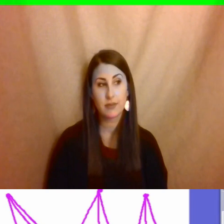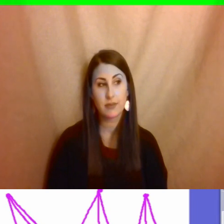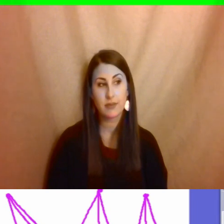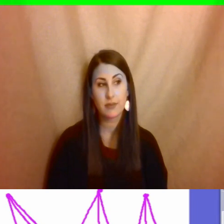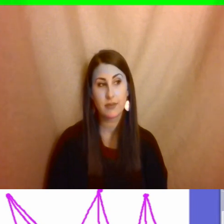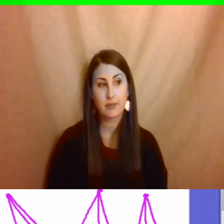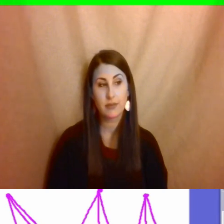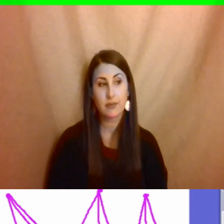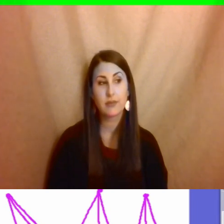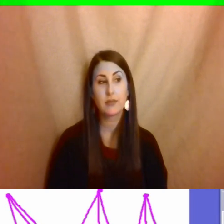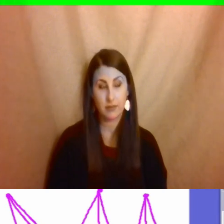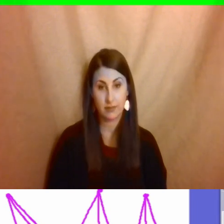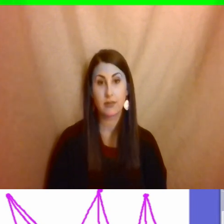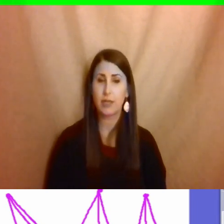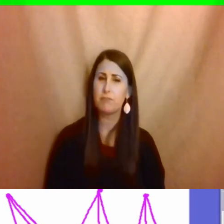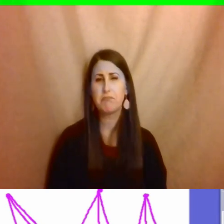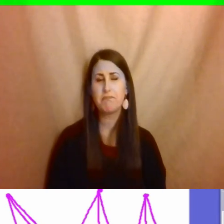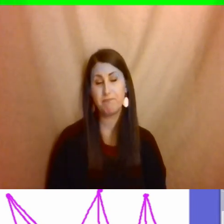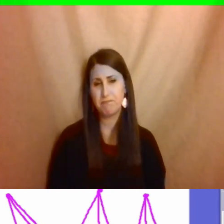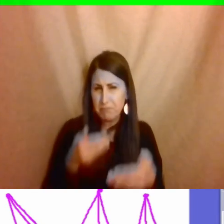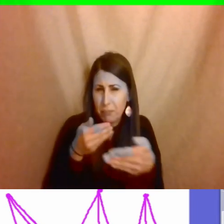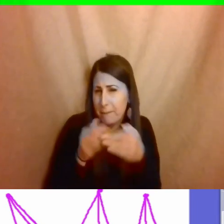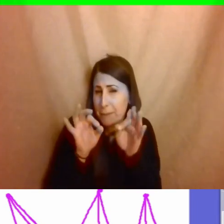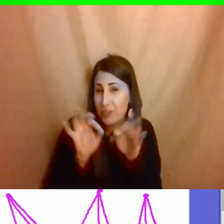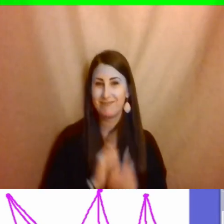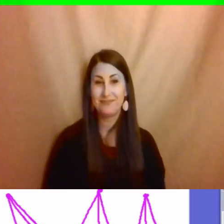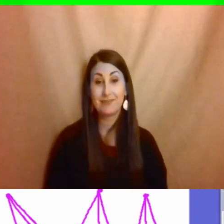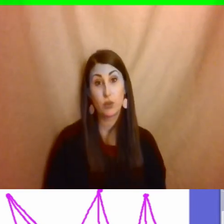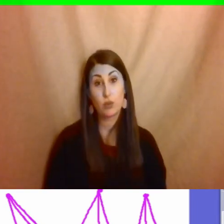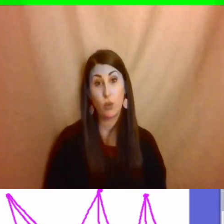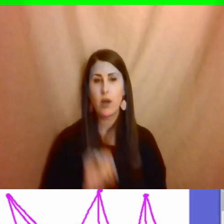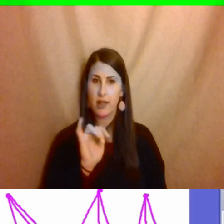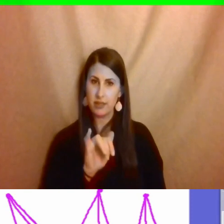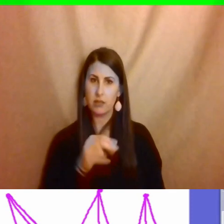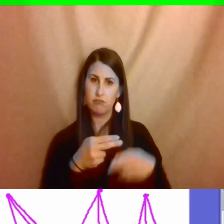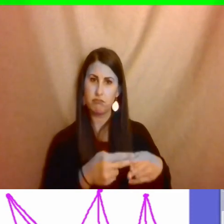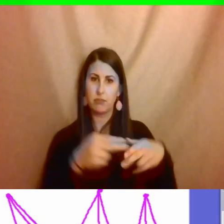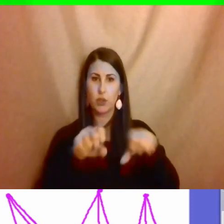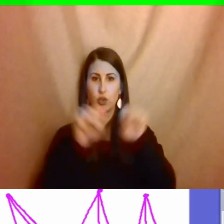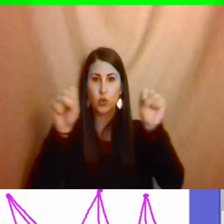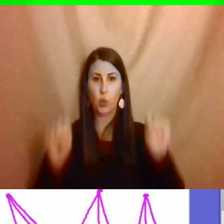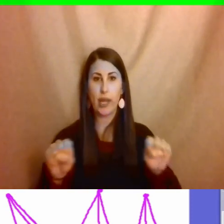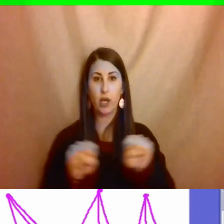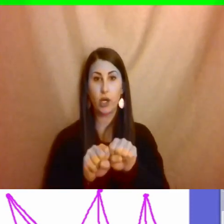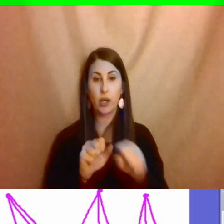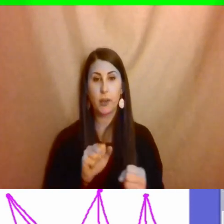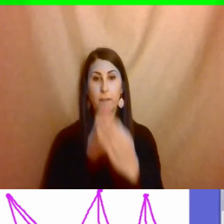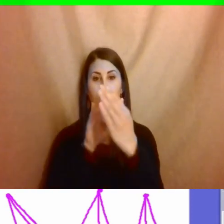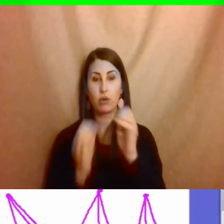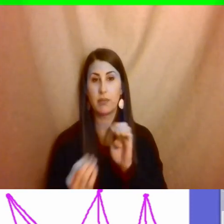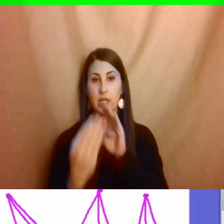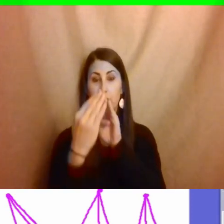Okay, pretty close. Alright, so that's a square pyramid. Now let's look at the rectangular